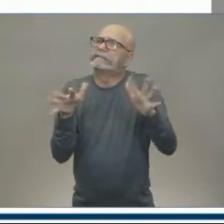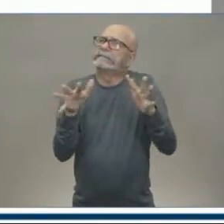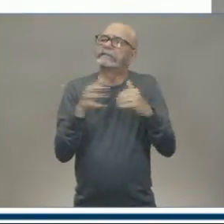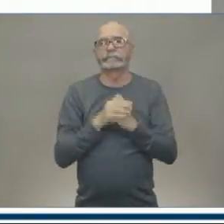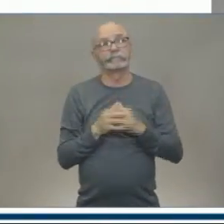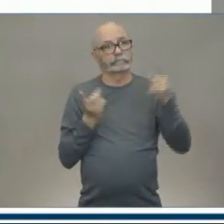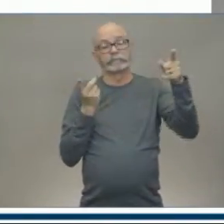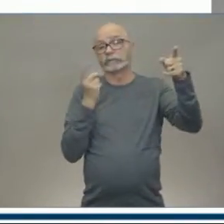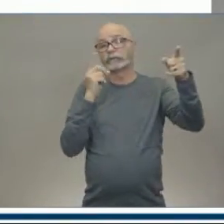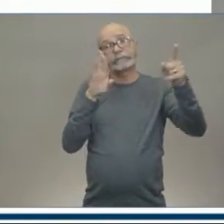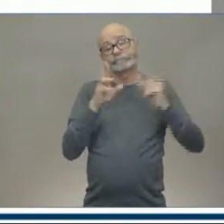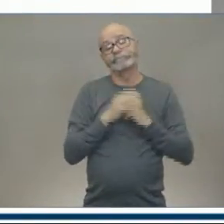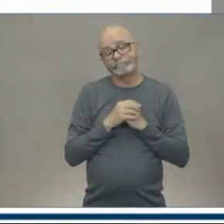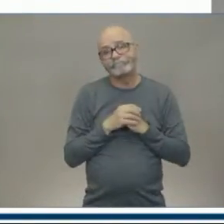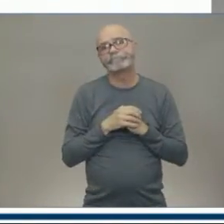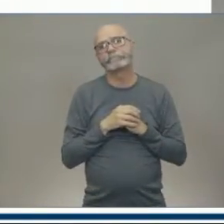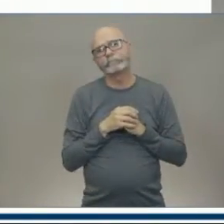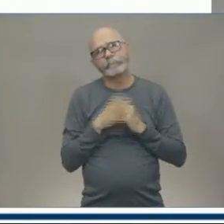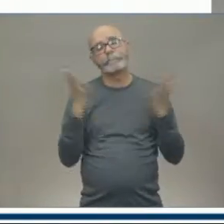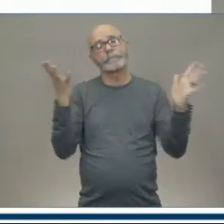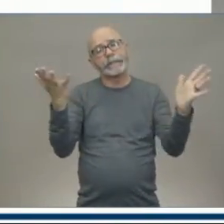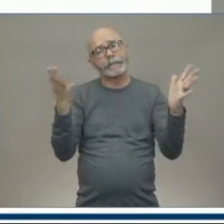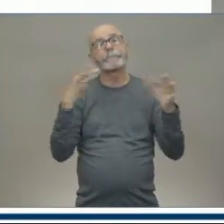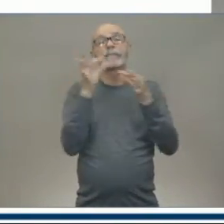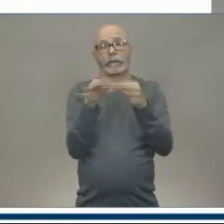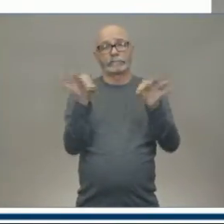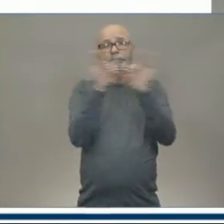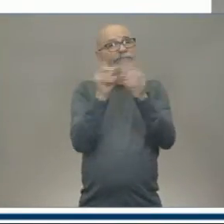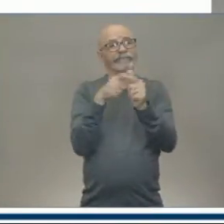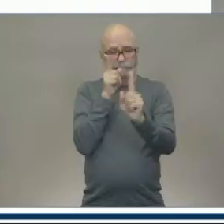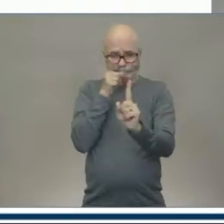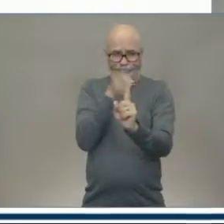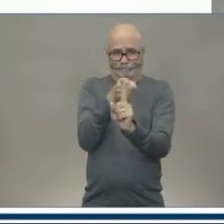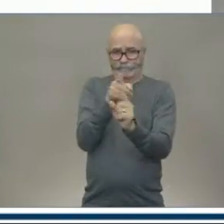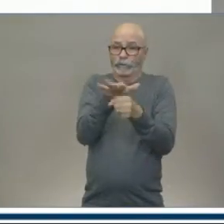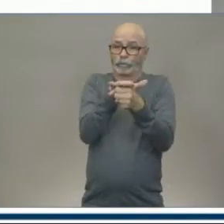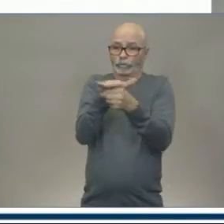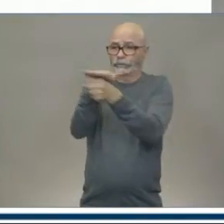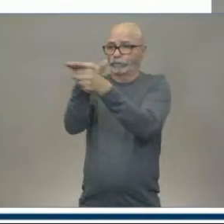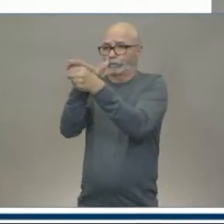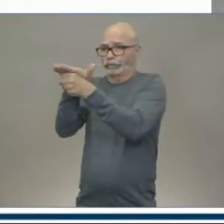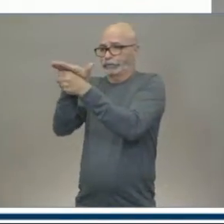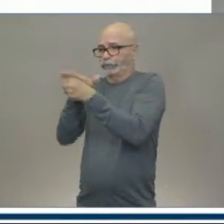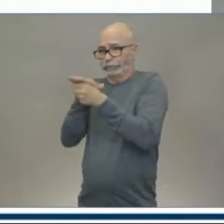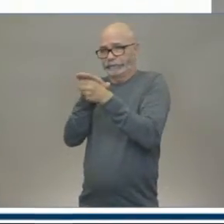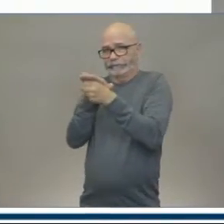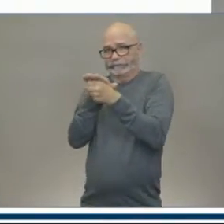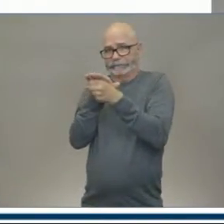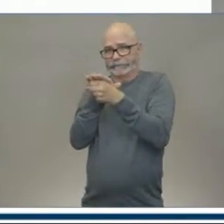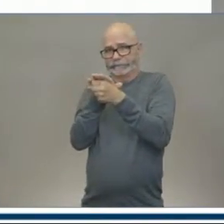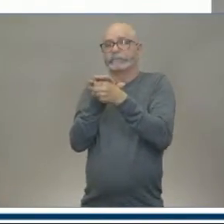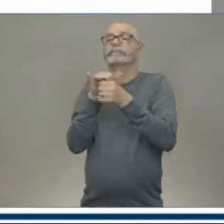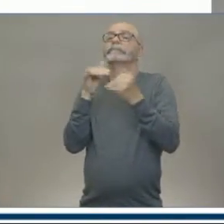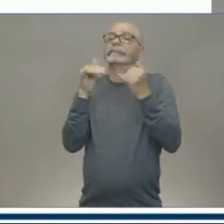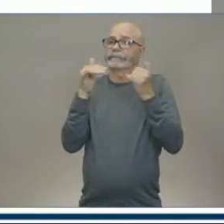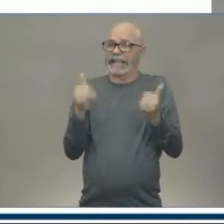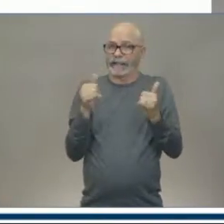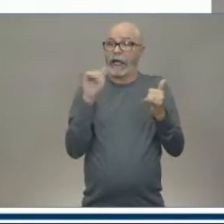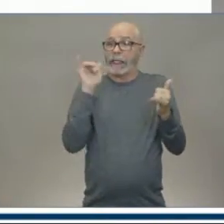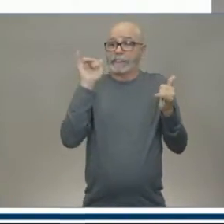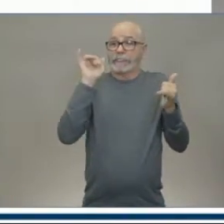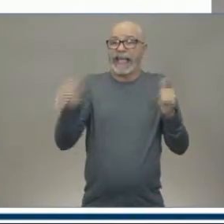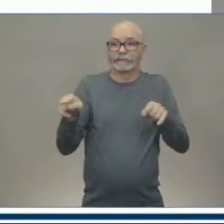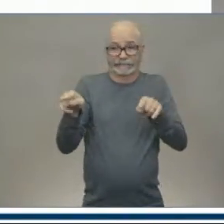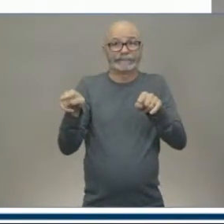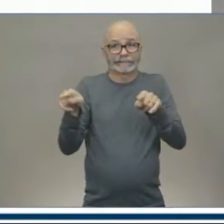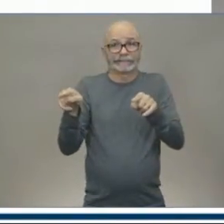we're trying to be as targeted and as focused as we can, and what we're seeing is in the areas of HRM, which really are those urban